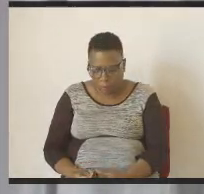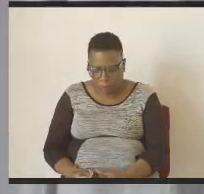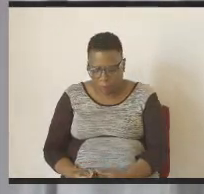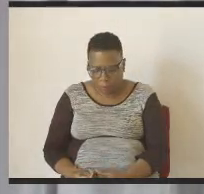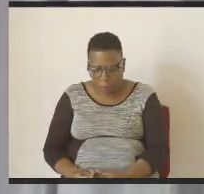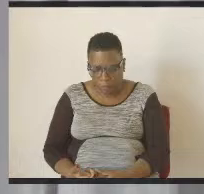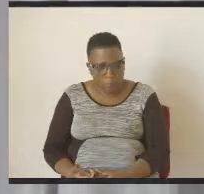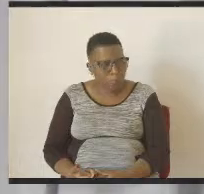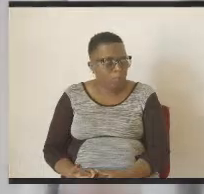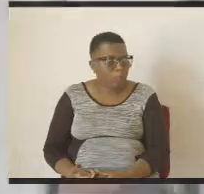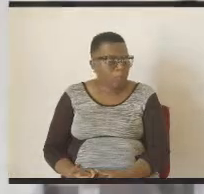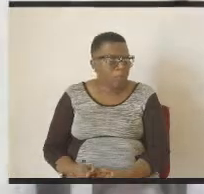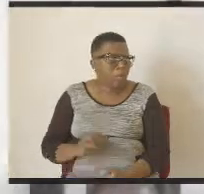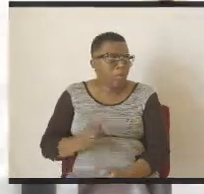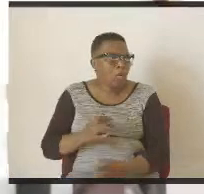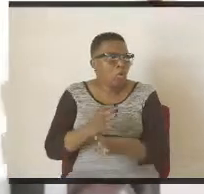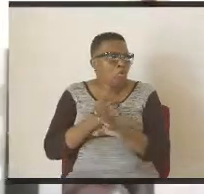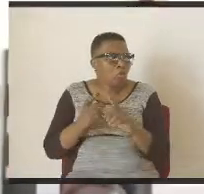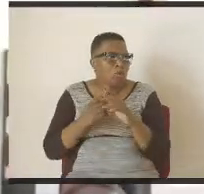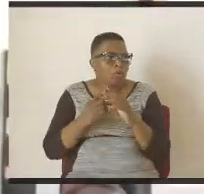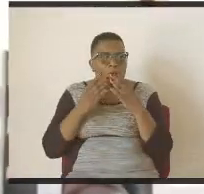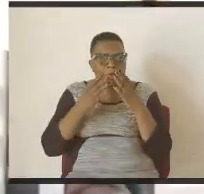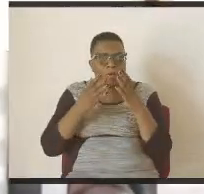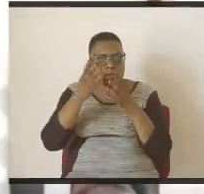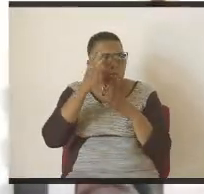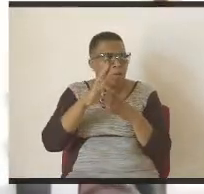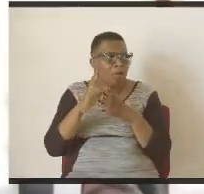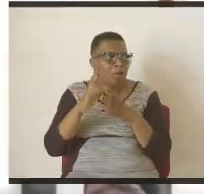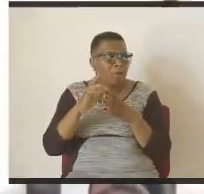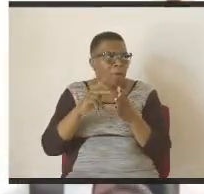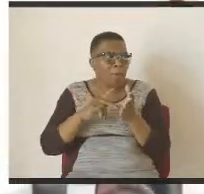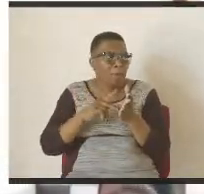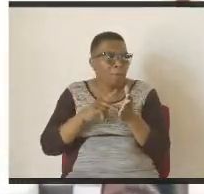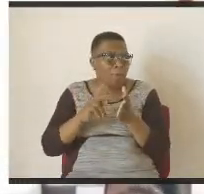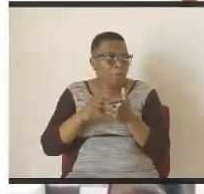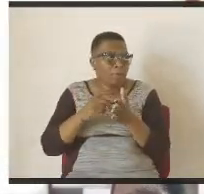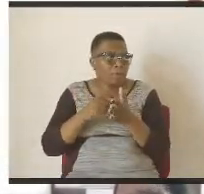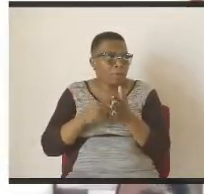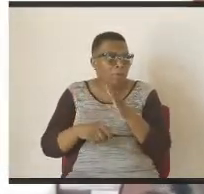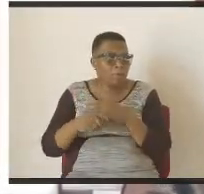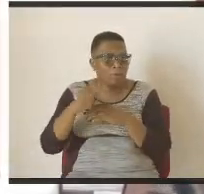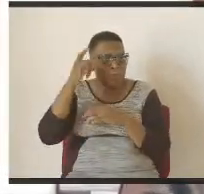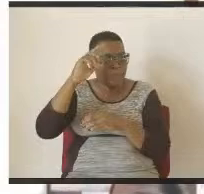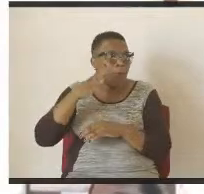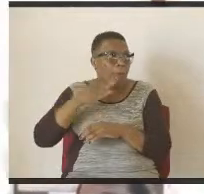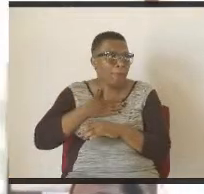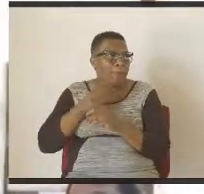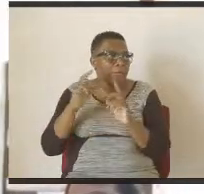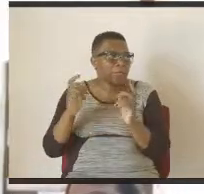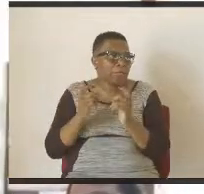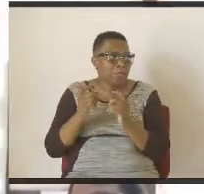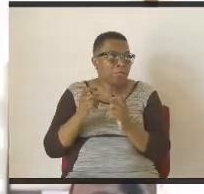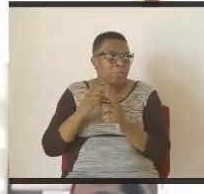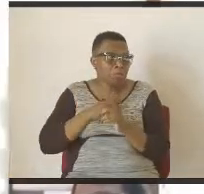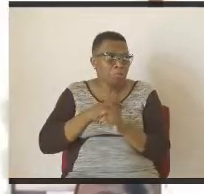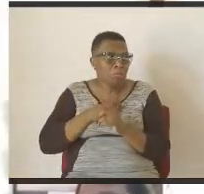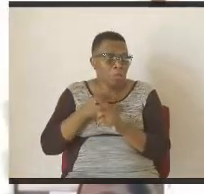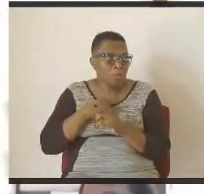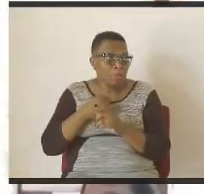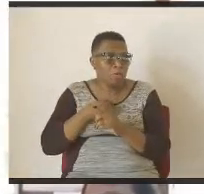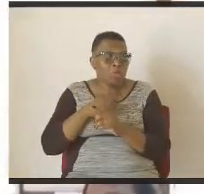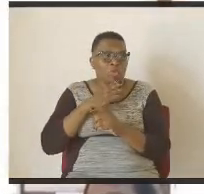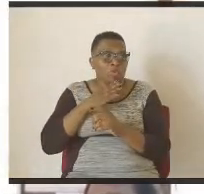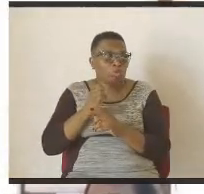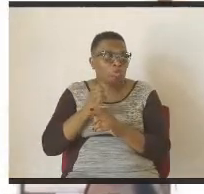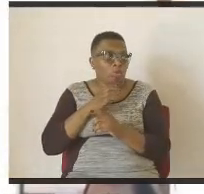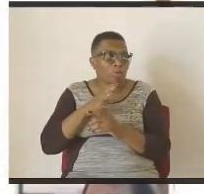I just want to thank the Lord for paying the penalty for my sins. I should have been on that cross,